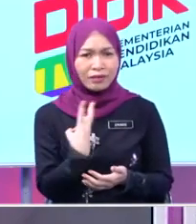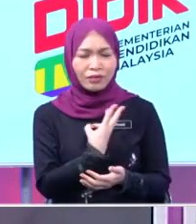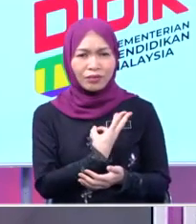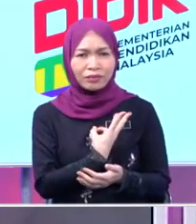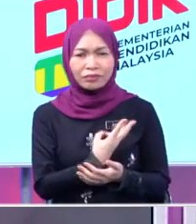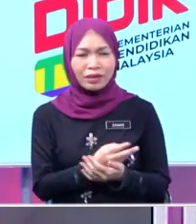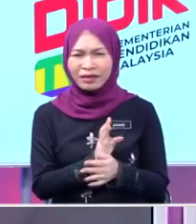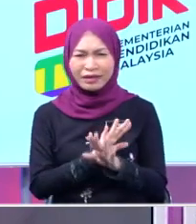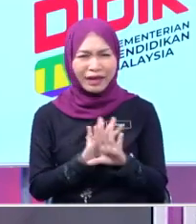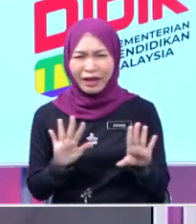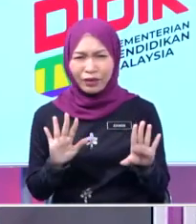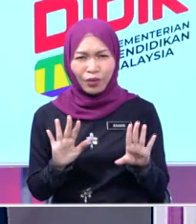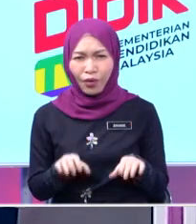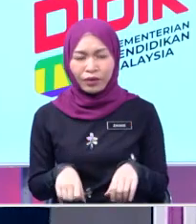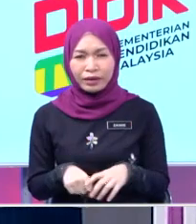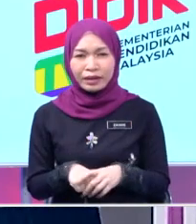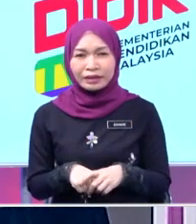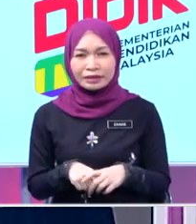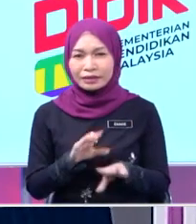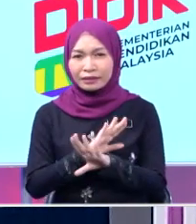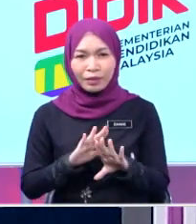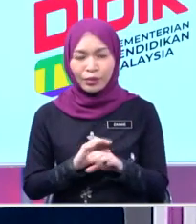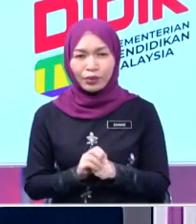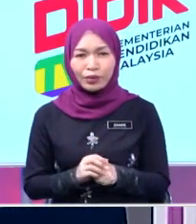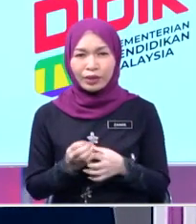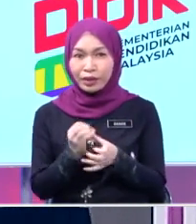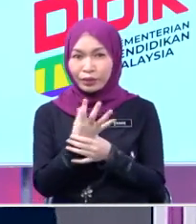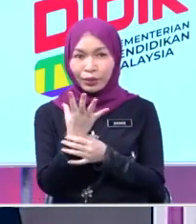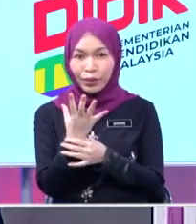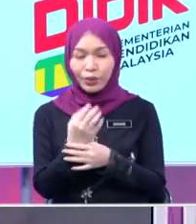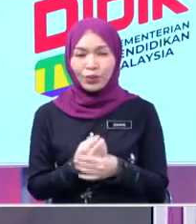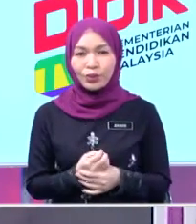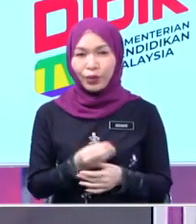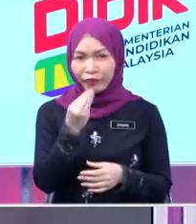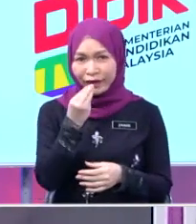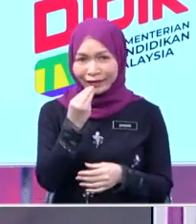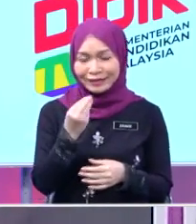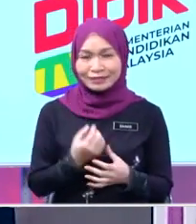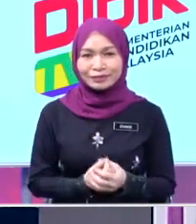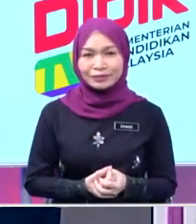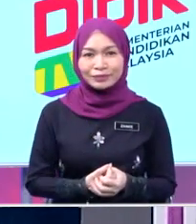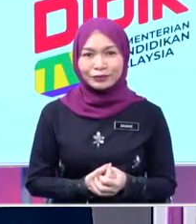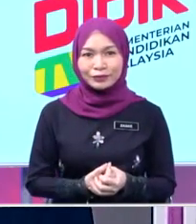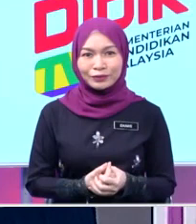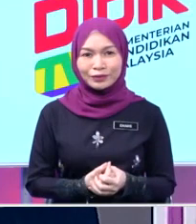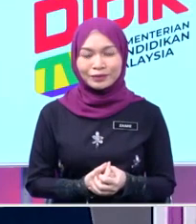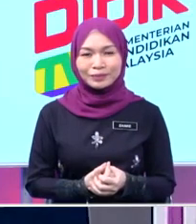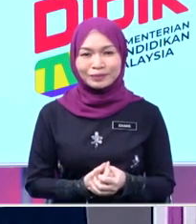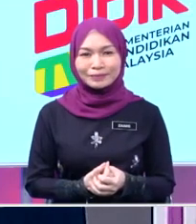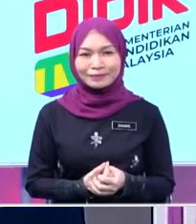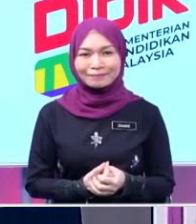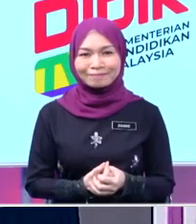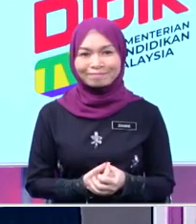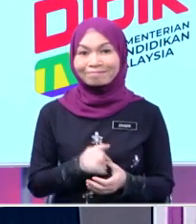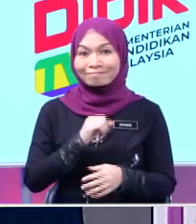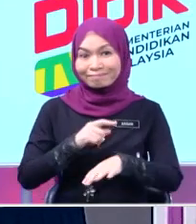grow food? Okay? Okay. All right. Let's have some time for you guys to try and make a sentence. All right.